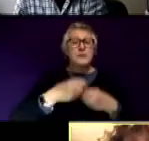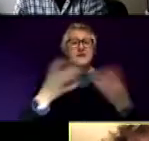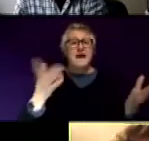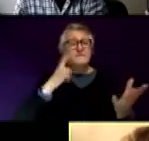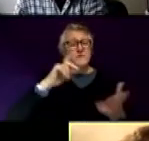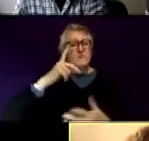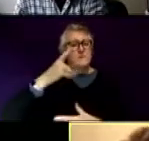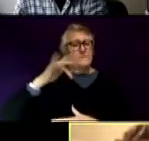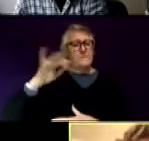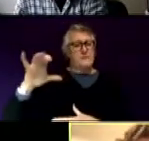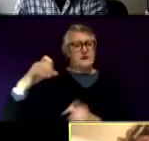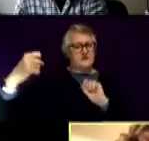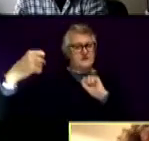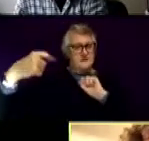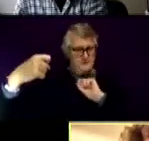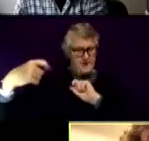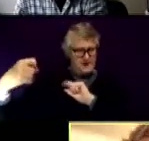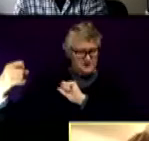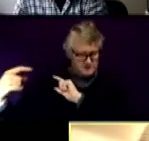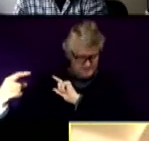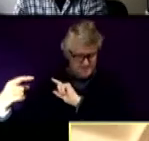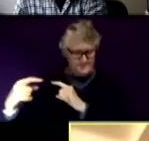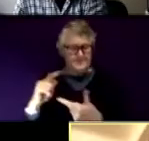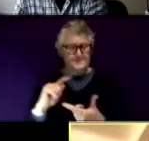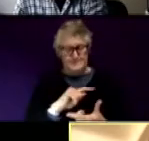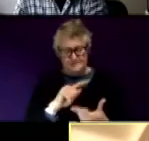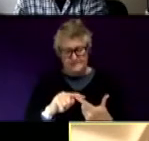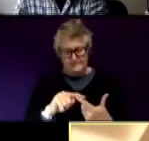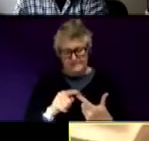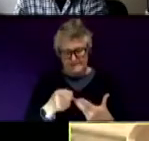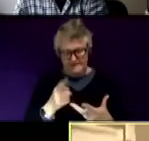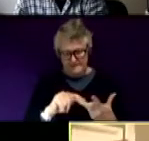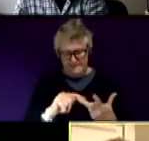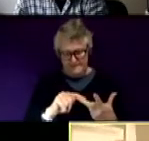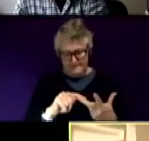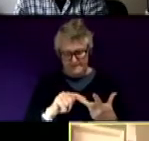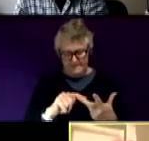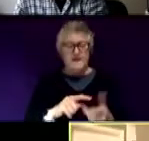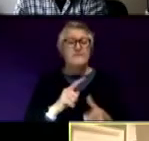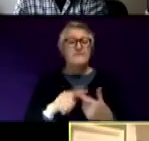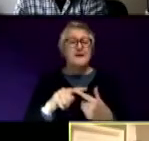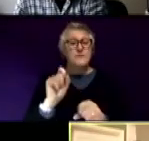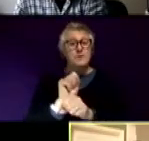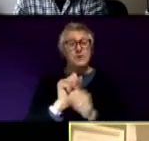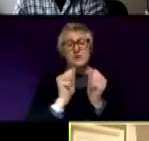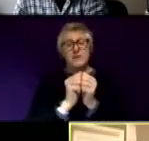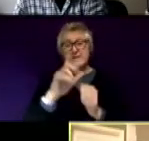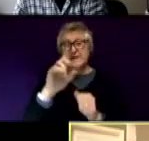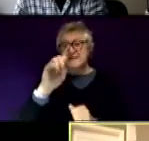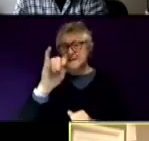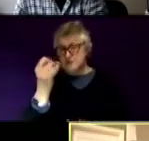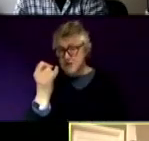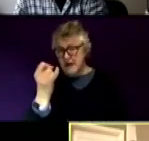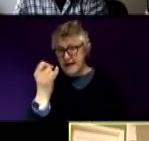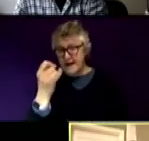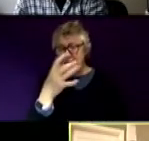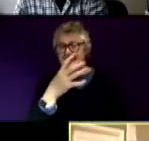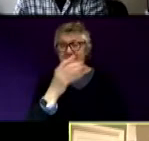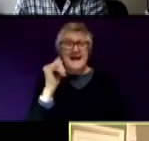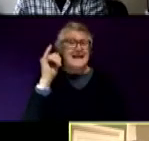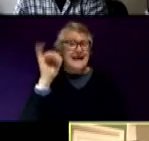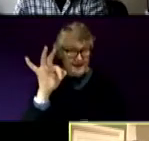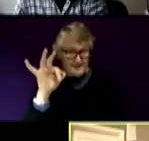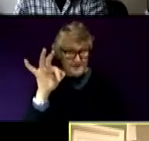comment, and then we work with the DOJ, and if there are mandatory subjects of bargaining, we also talk to